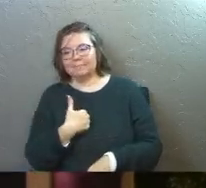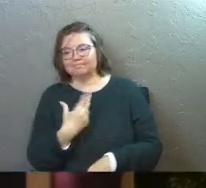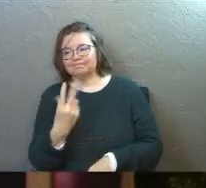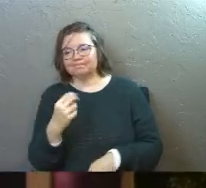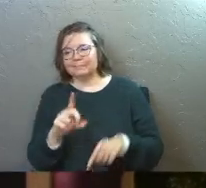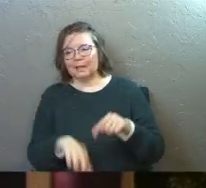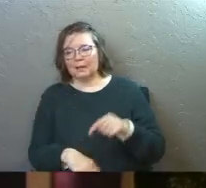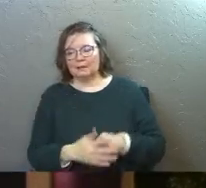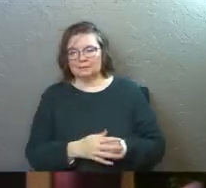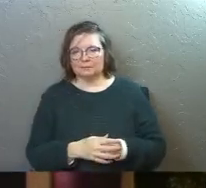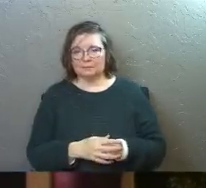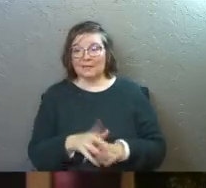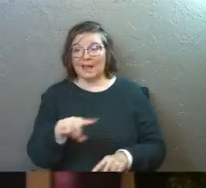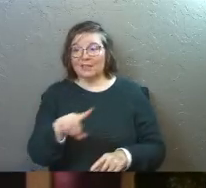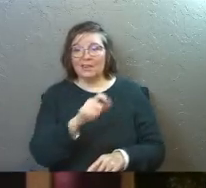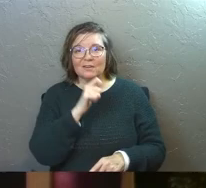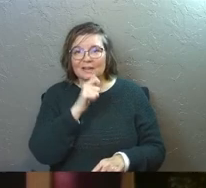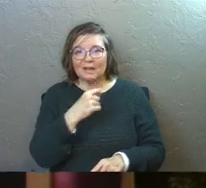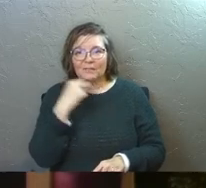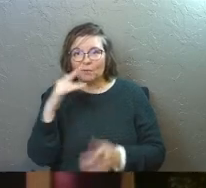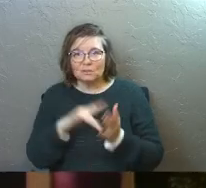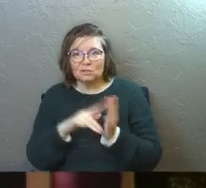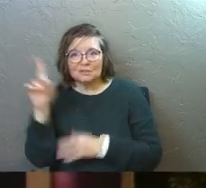is every other voice but the voice of Jesus, right?